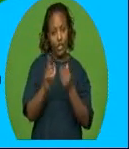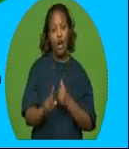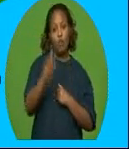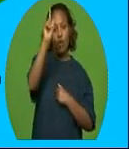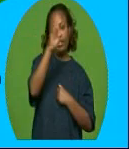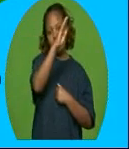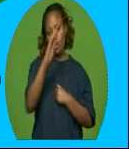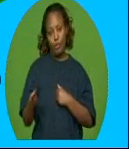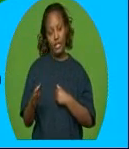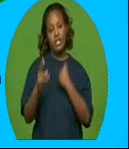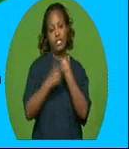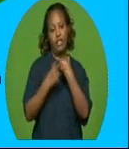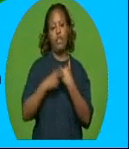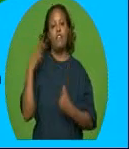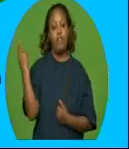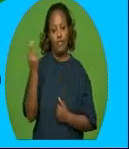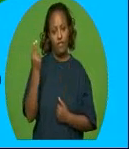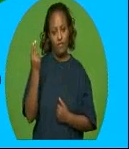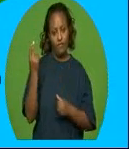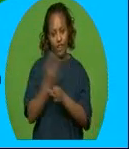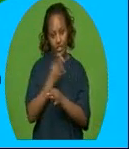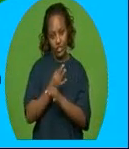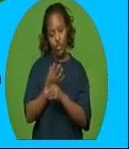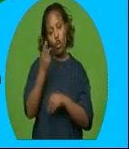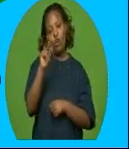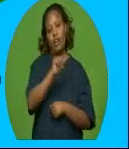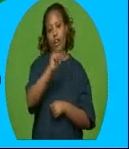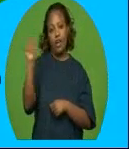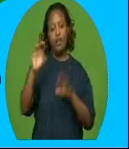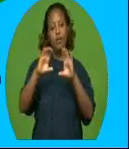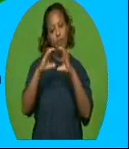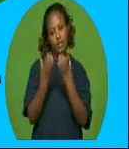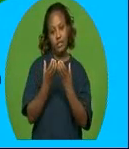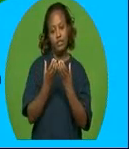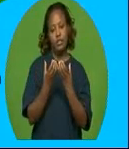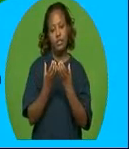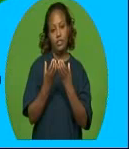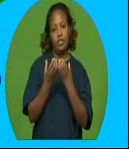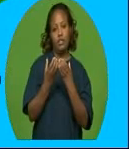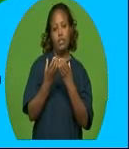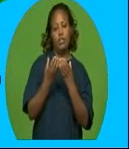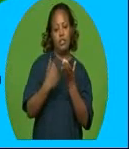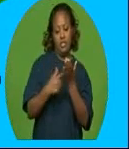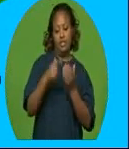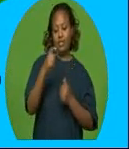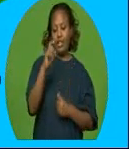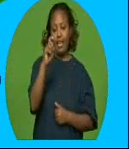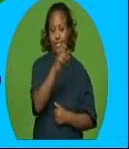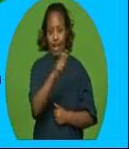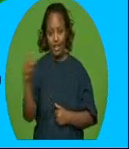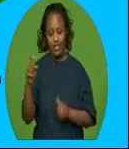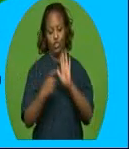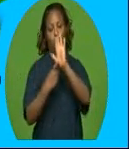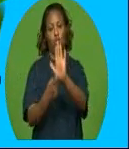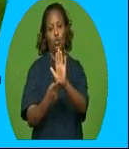an upward sloping saving function or line where the part above the